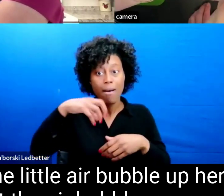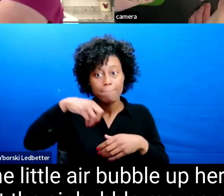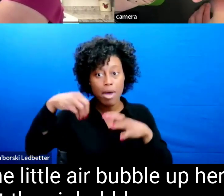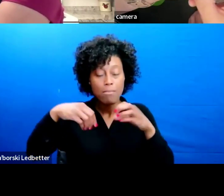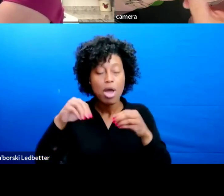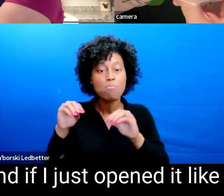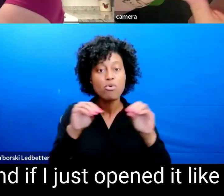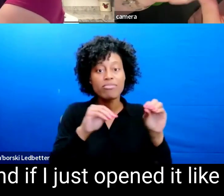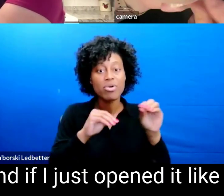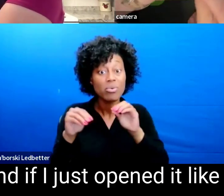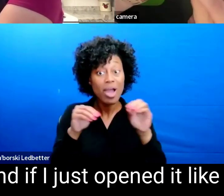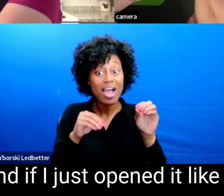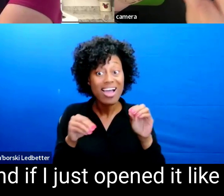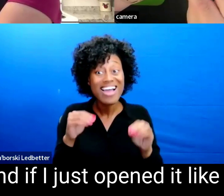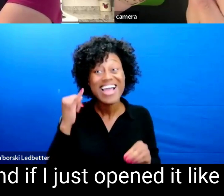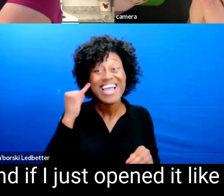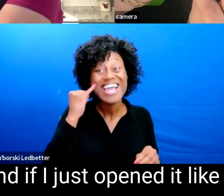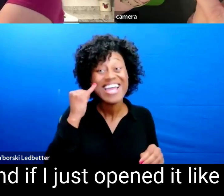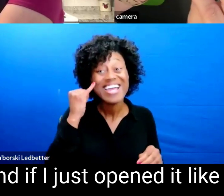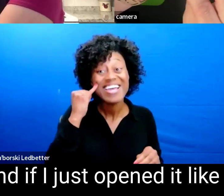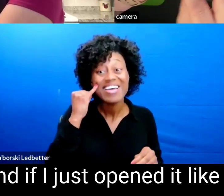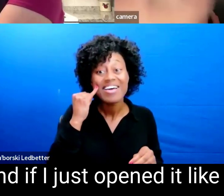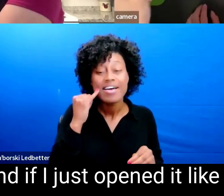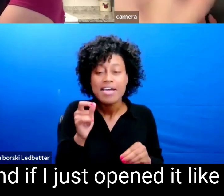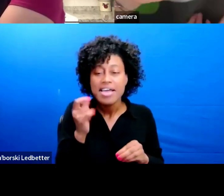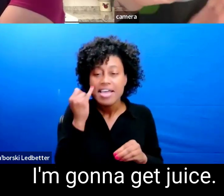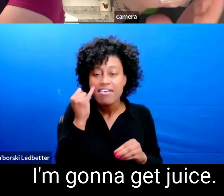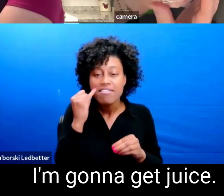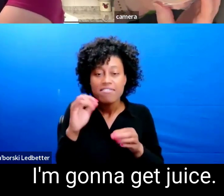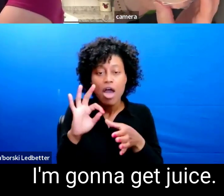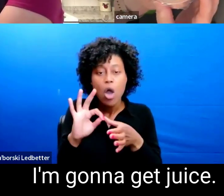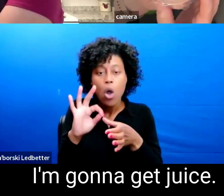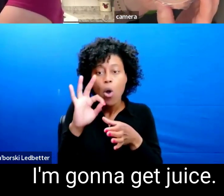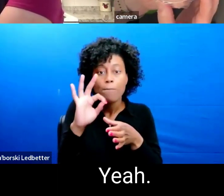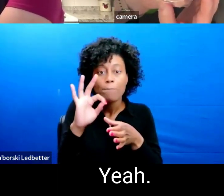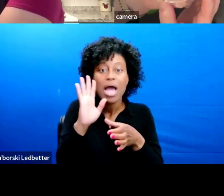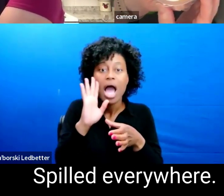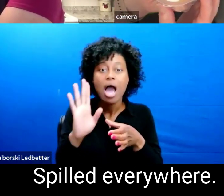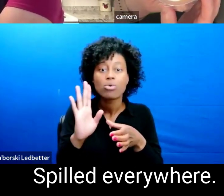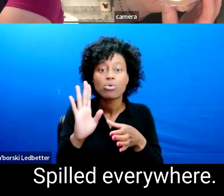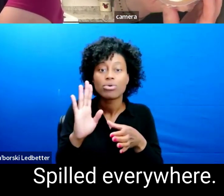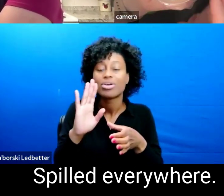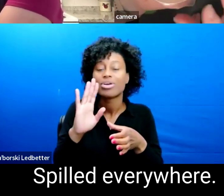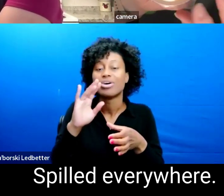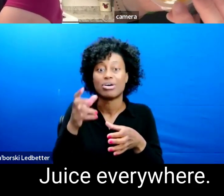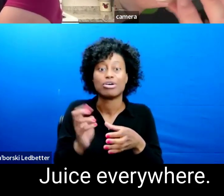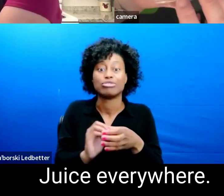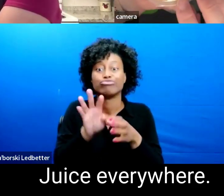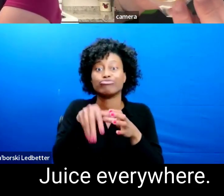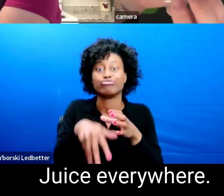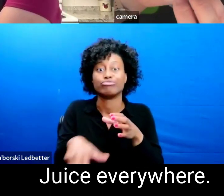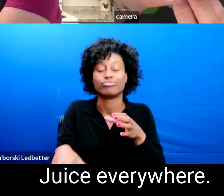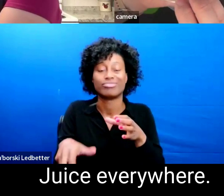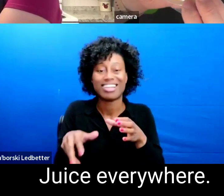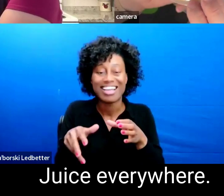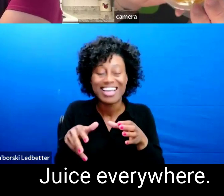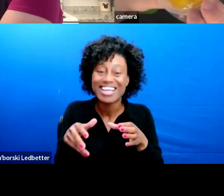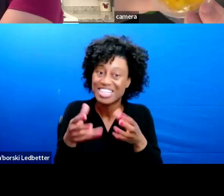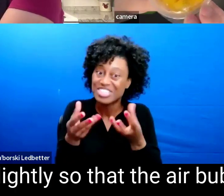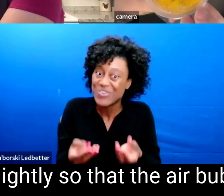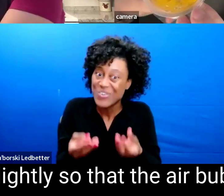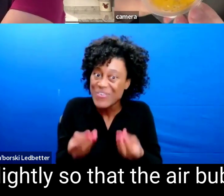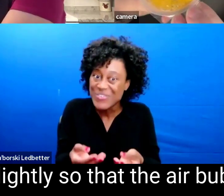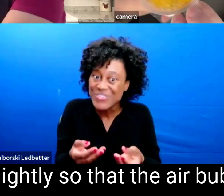moves around. And if I just opened it like this, I'm going to get juice. Yeah, spilled everywhere, juice